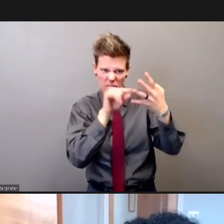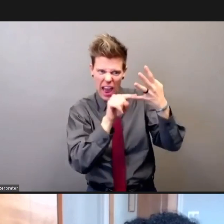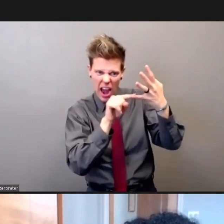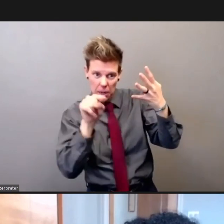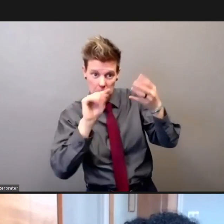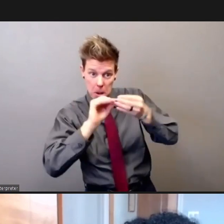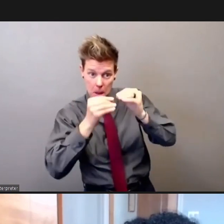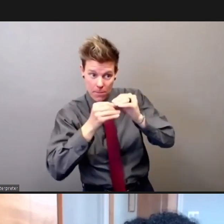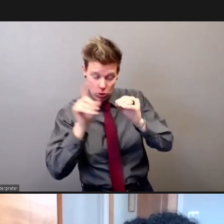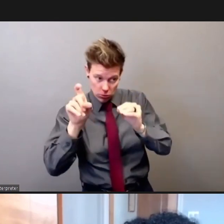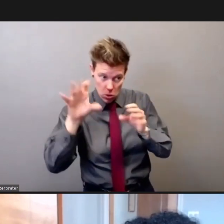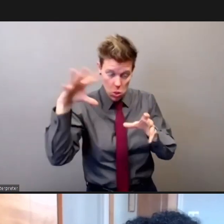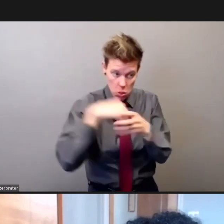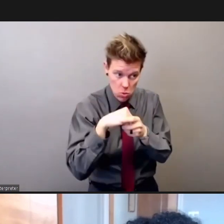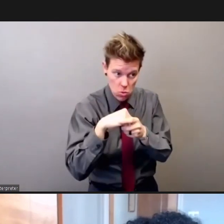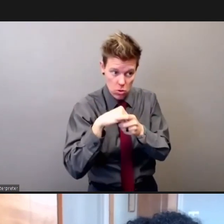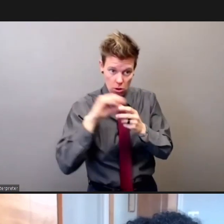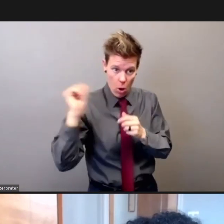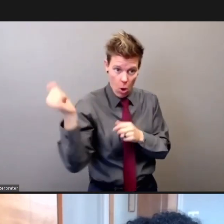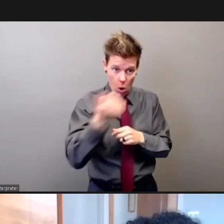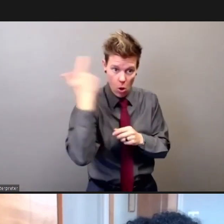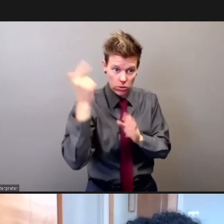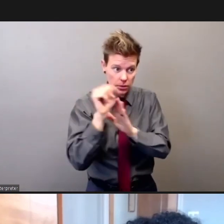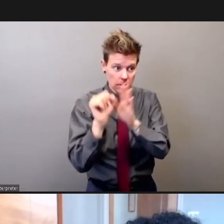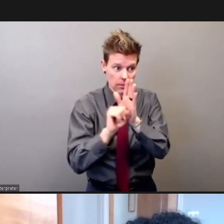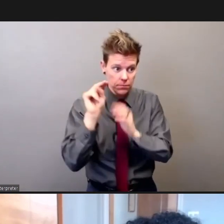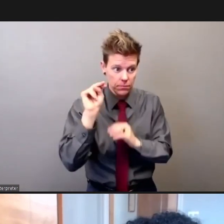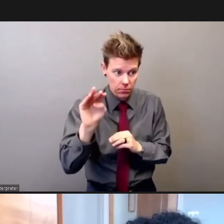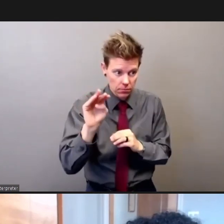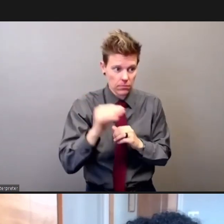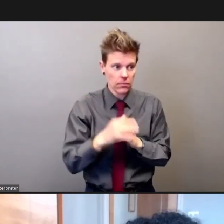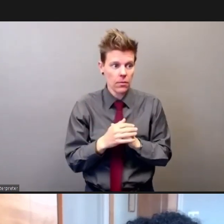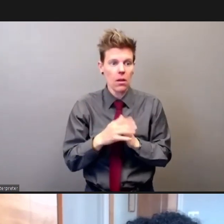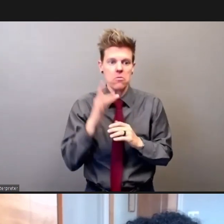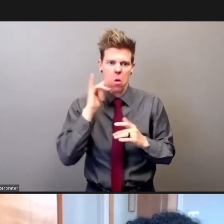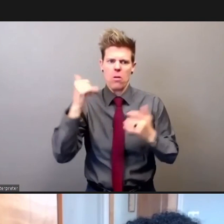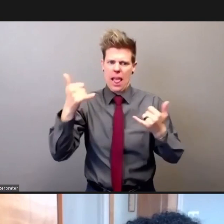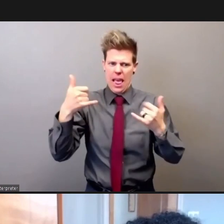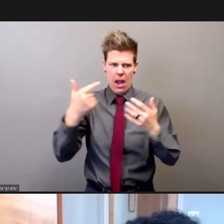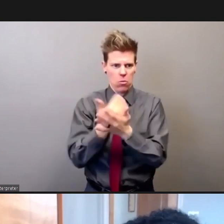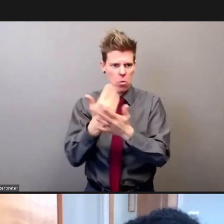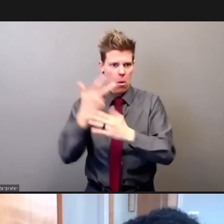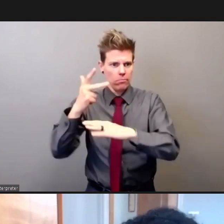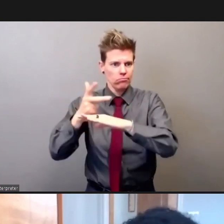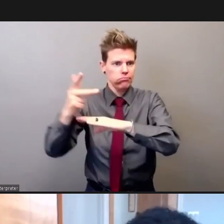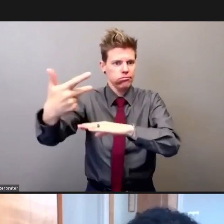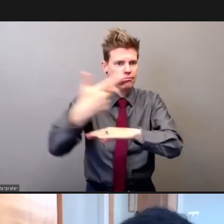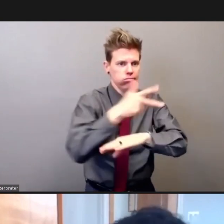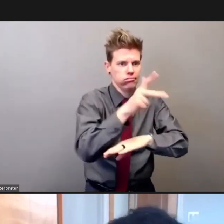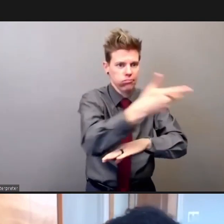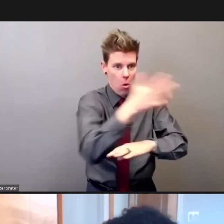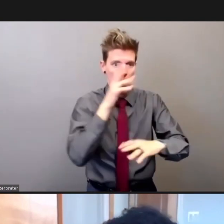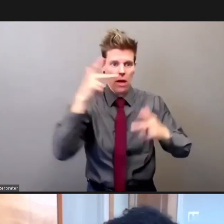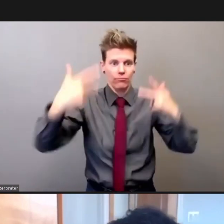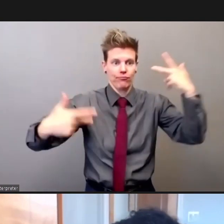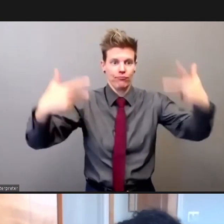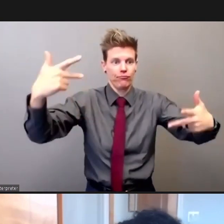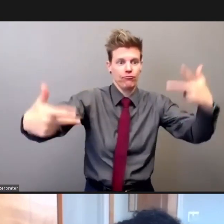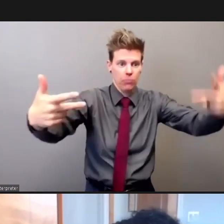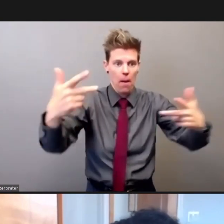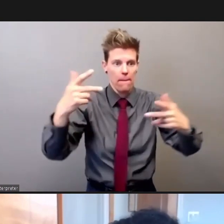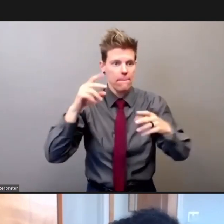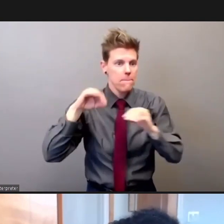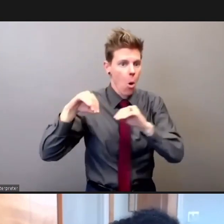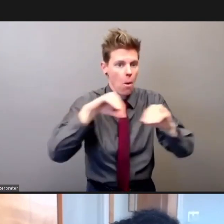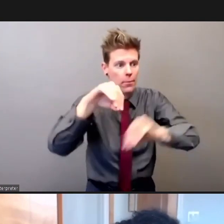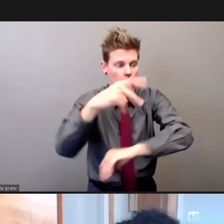of mobile vaccination clinics. How would those work, and when would these be expected to start? I'm going to certainly